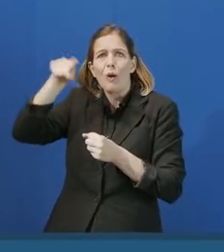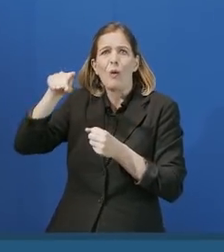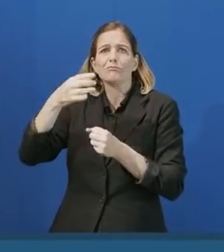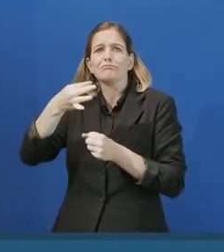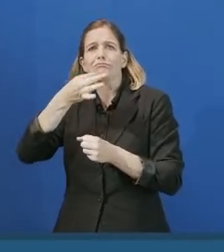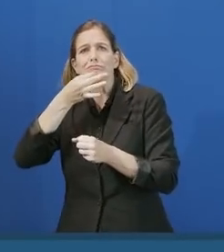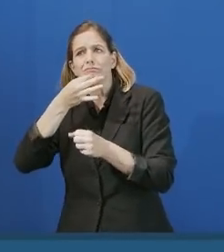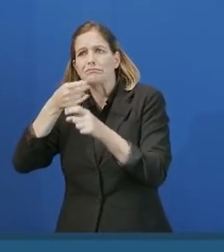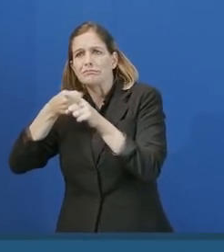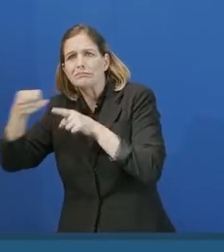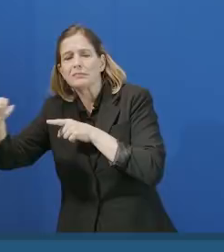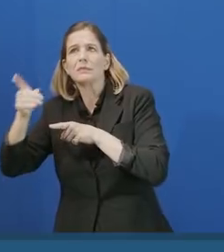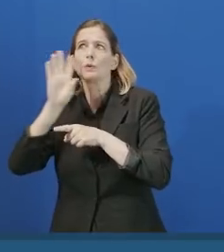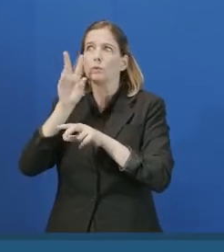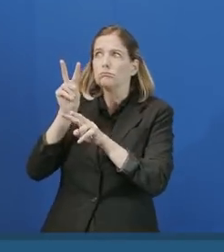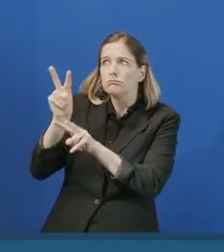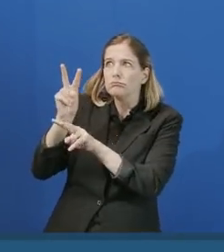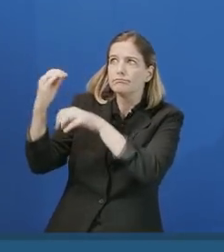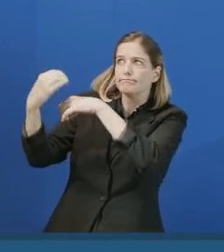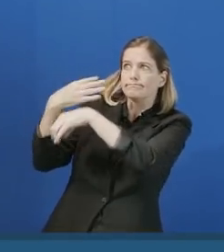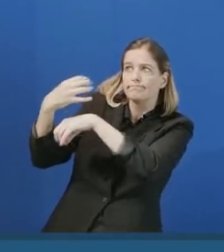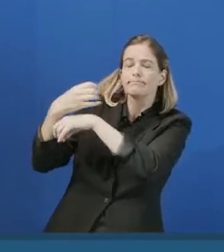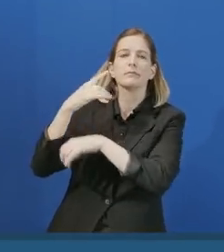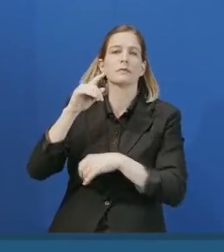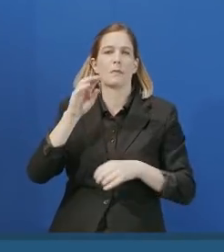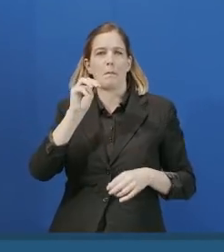So before I talk about that,